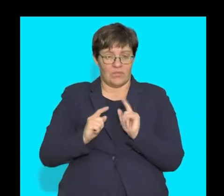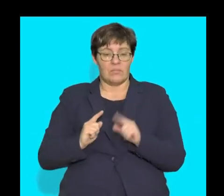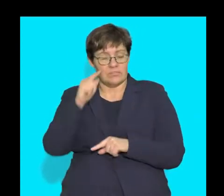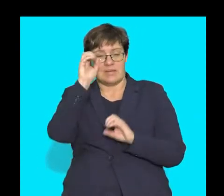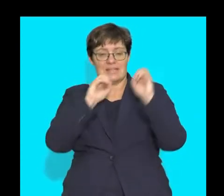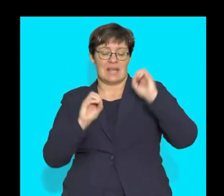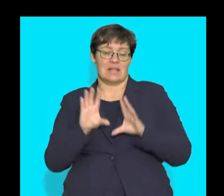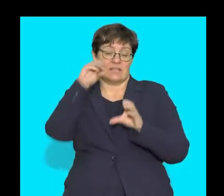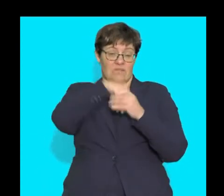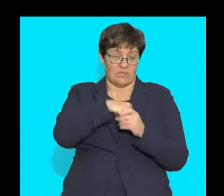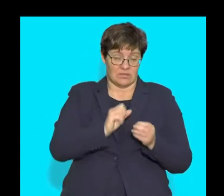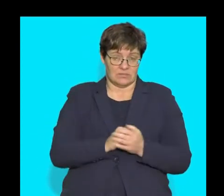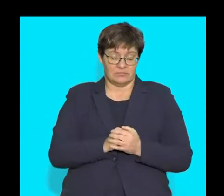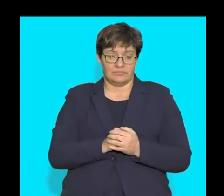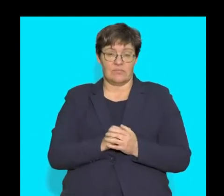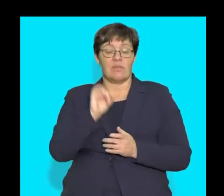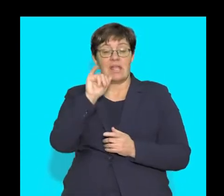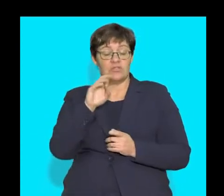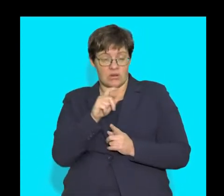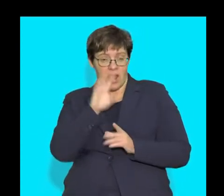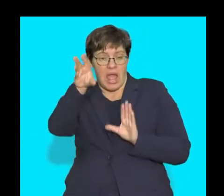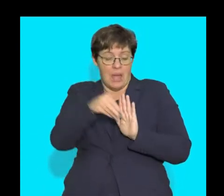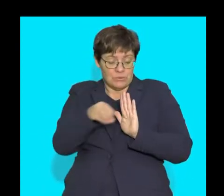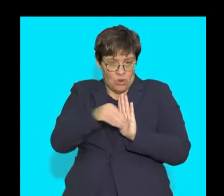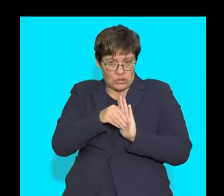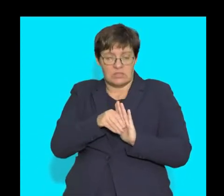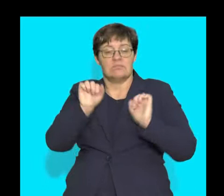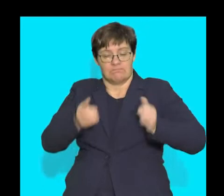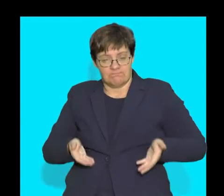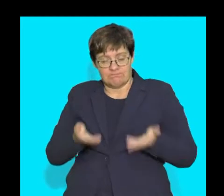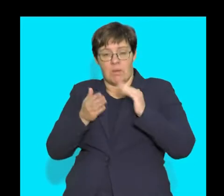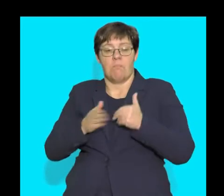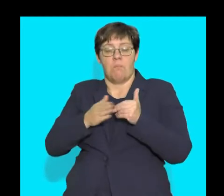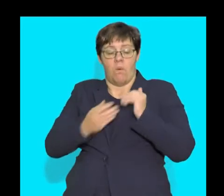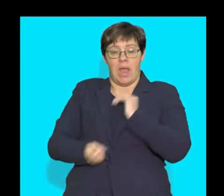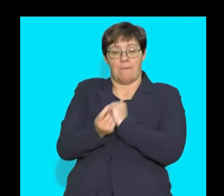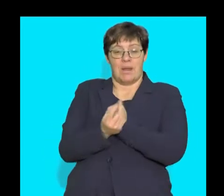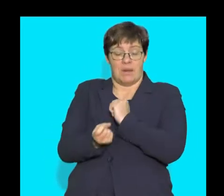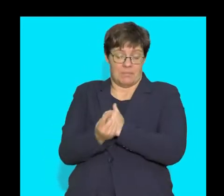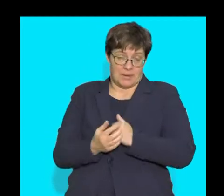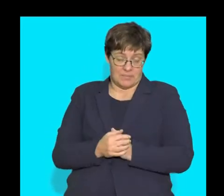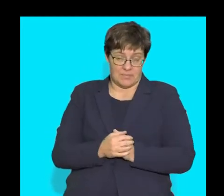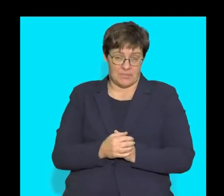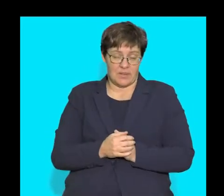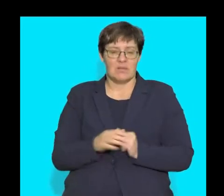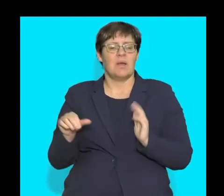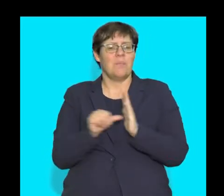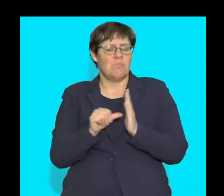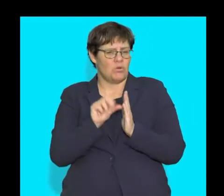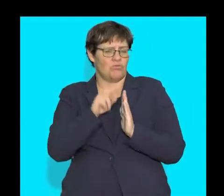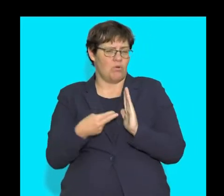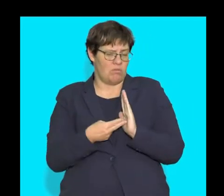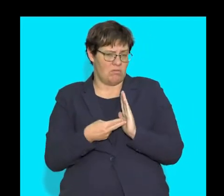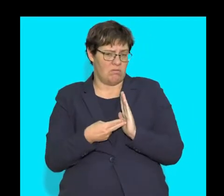into the cells. So insulin allows for that absorption to be increased. So we refer to insulin playing an